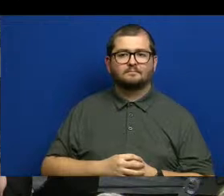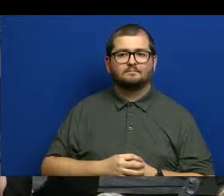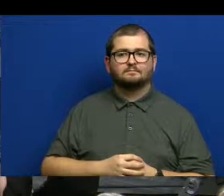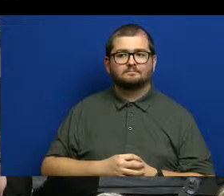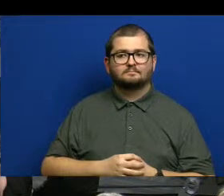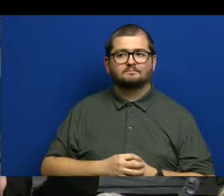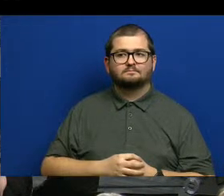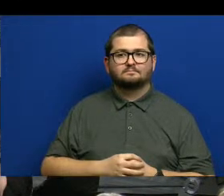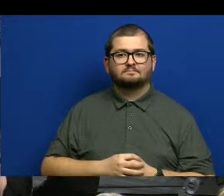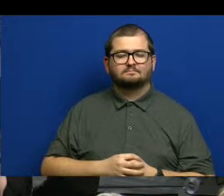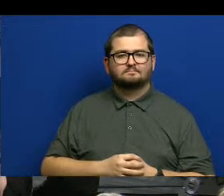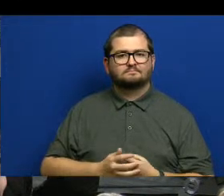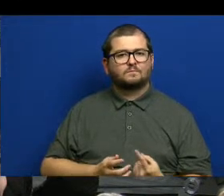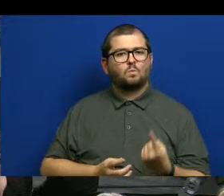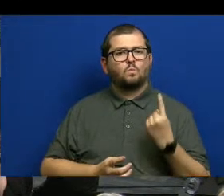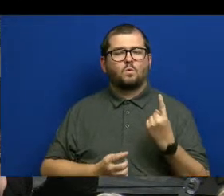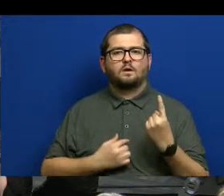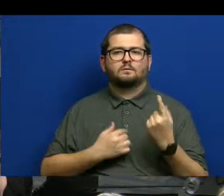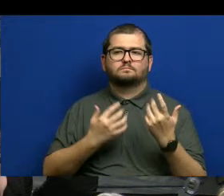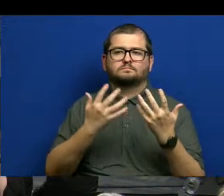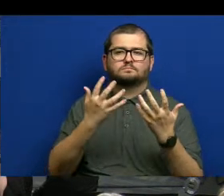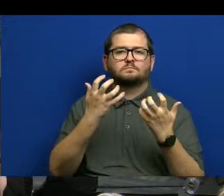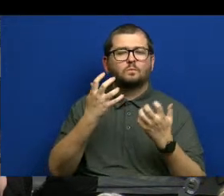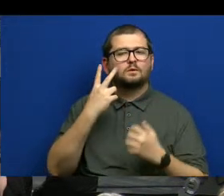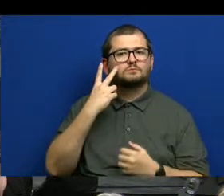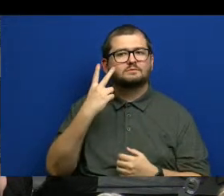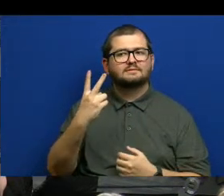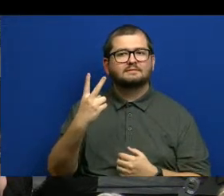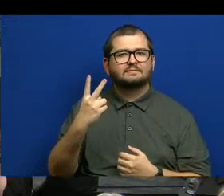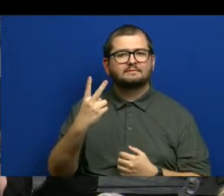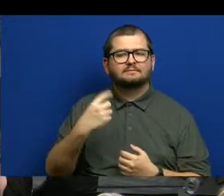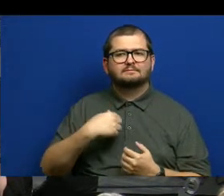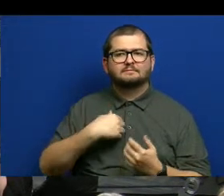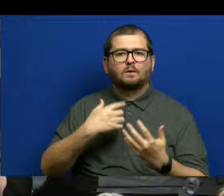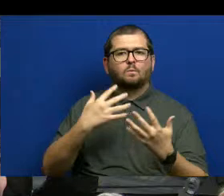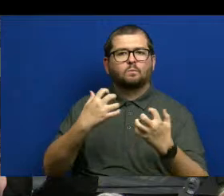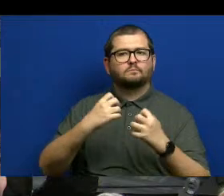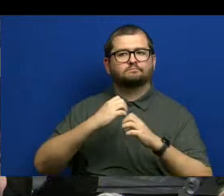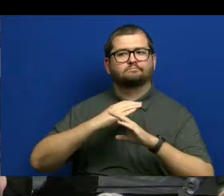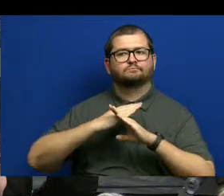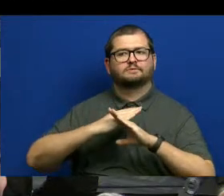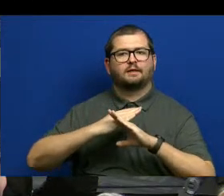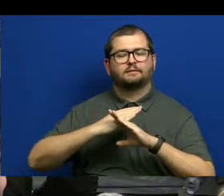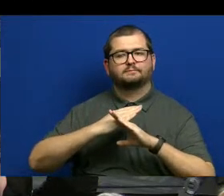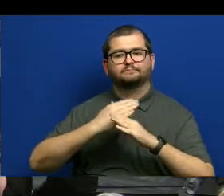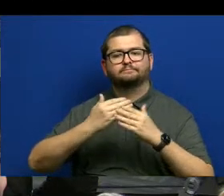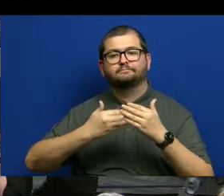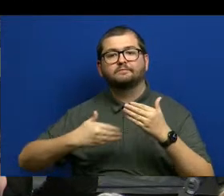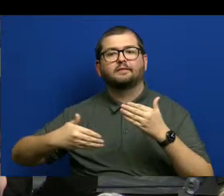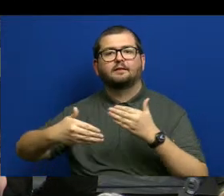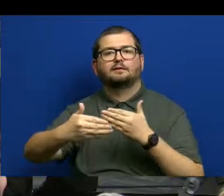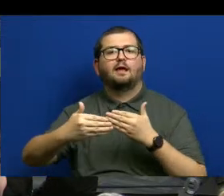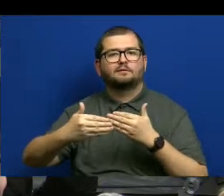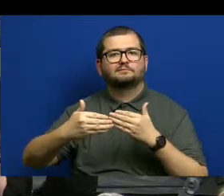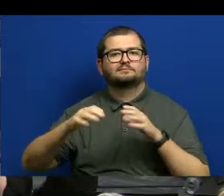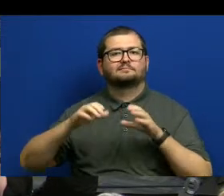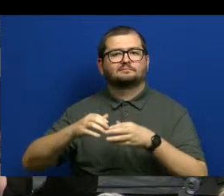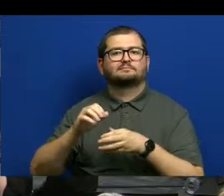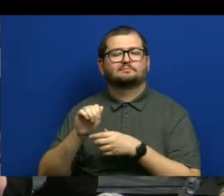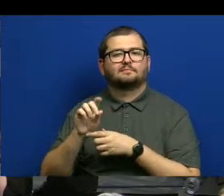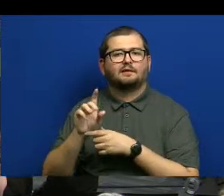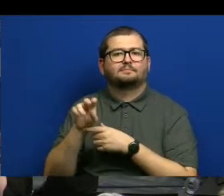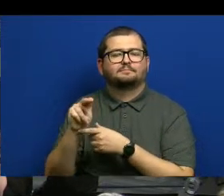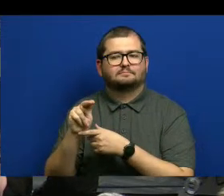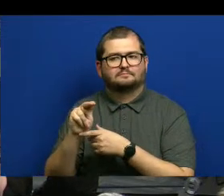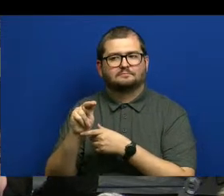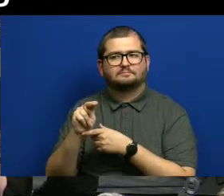One thing that I want to see, I want to protect for the next administration. I want everyone to